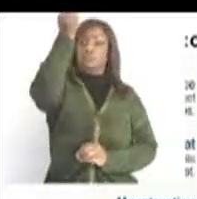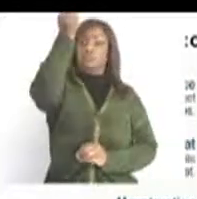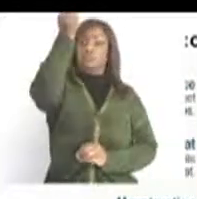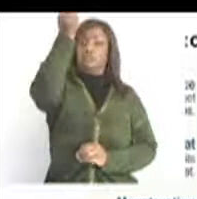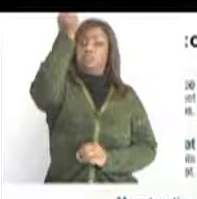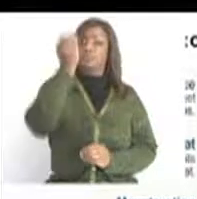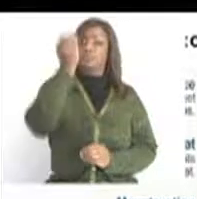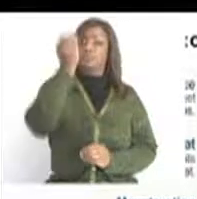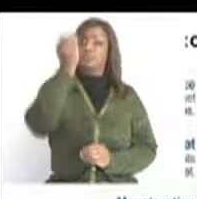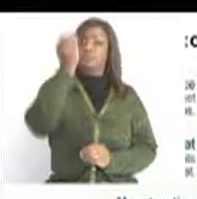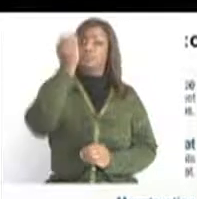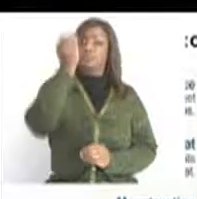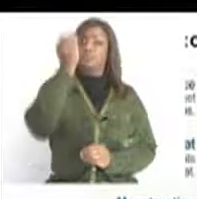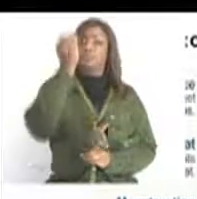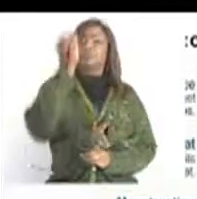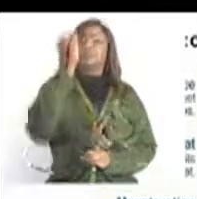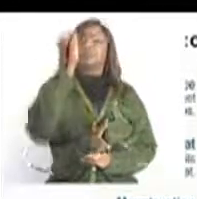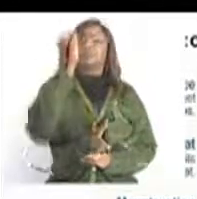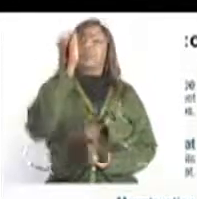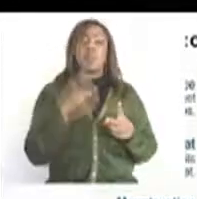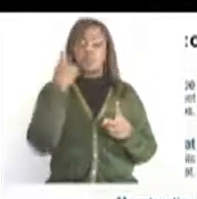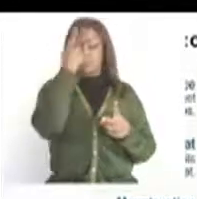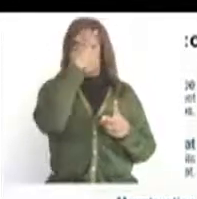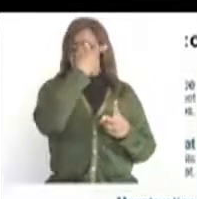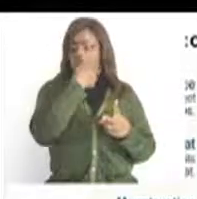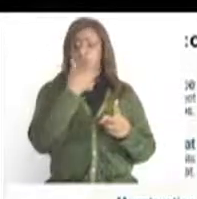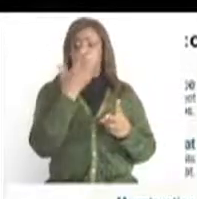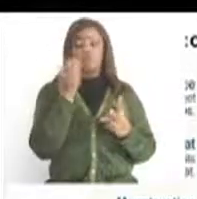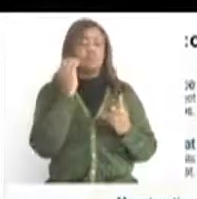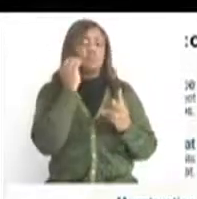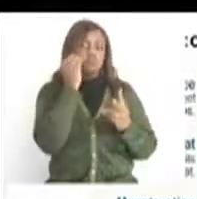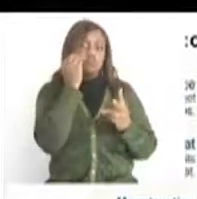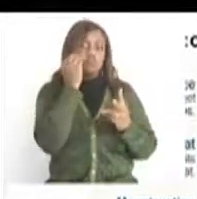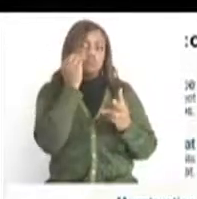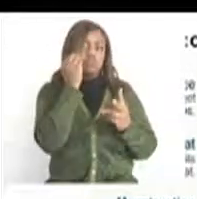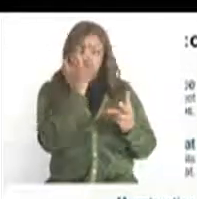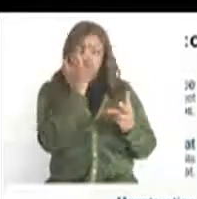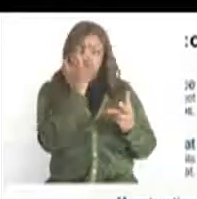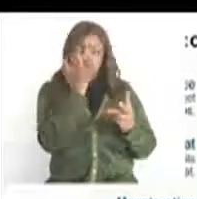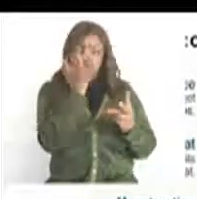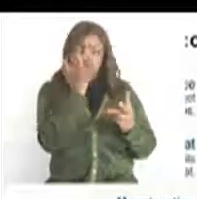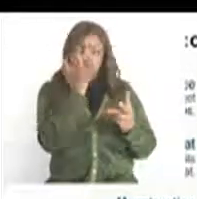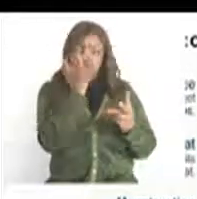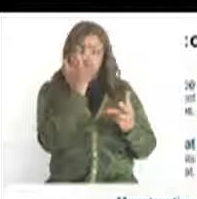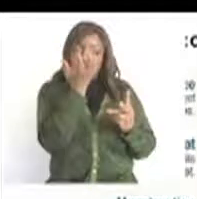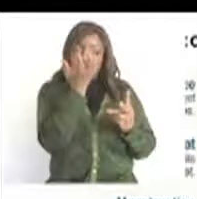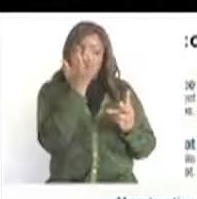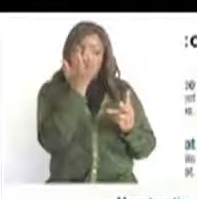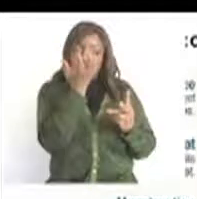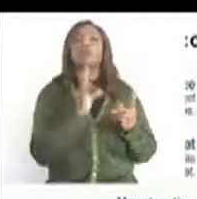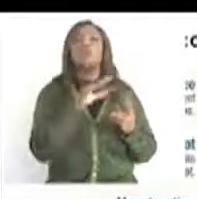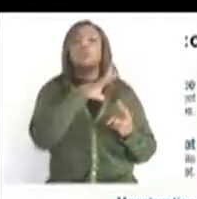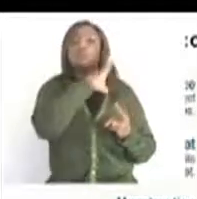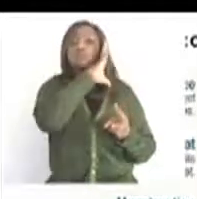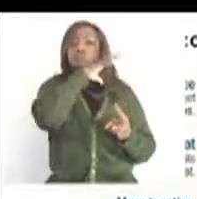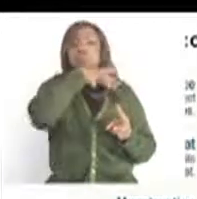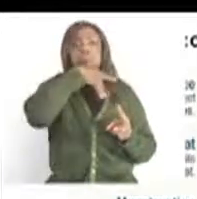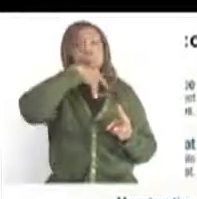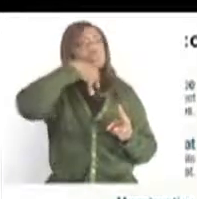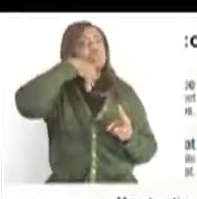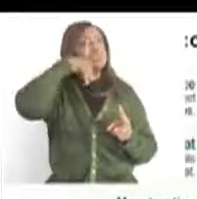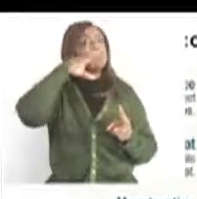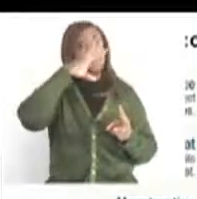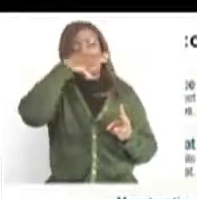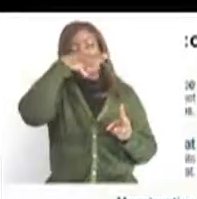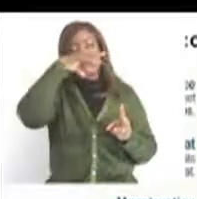just like girls. Face, you may get pimples. And then in addition to pimples with boys, so they will